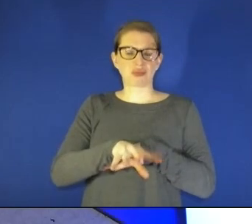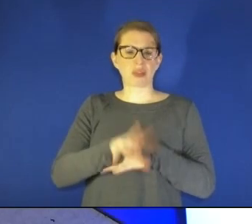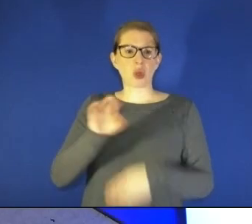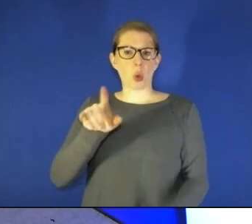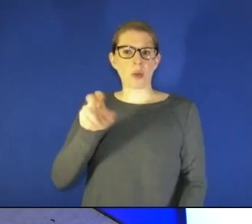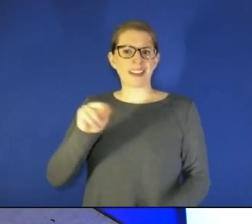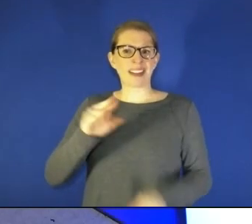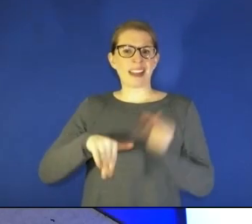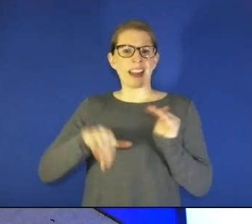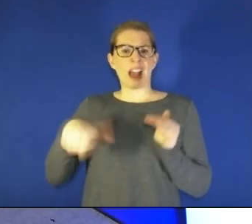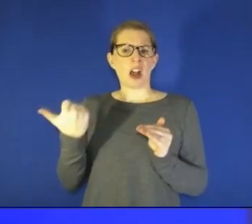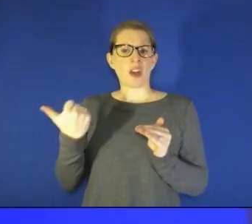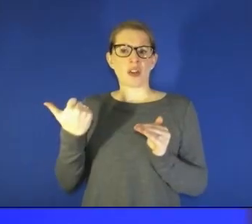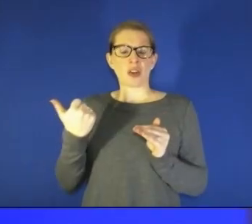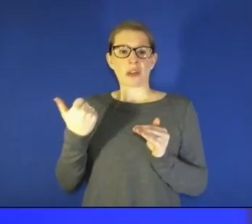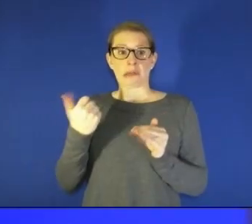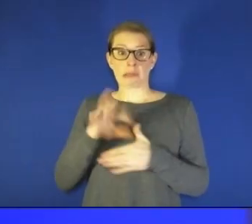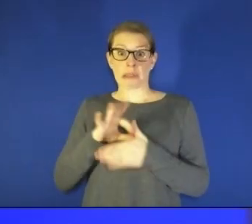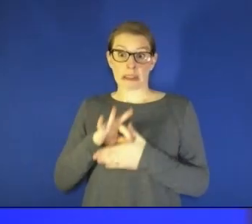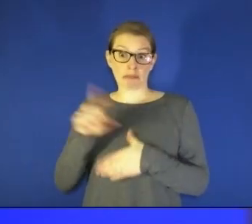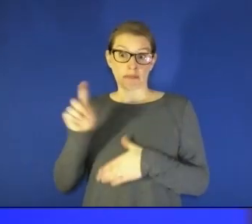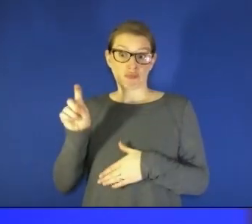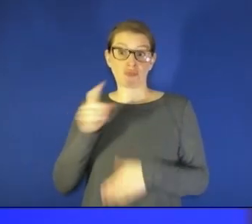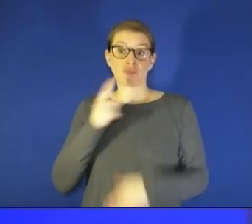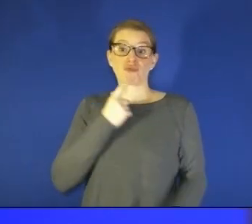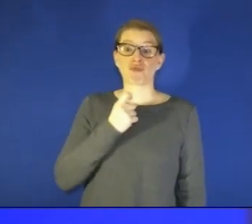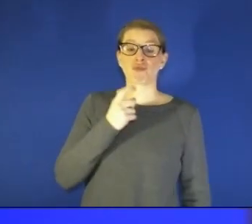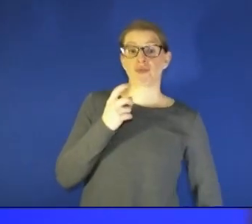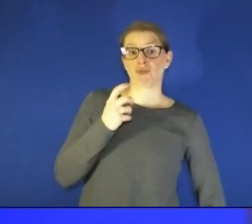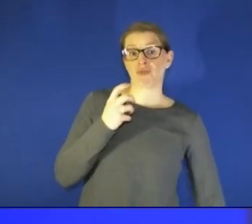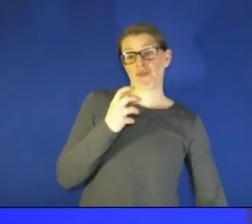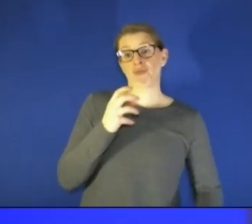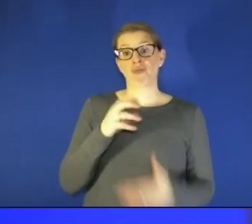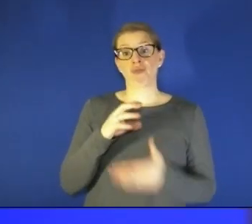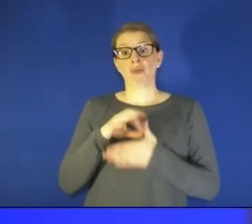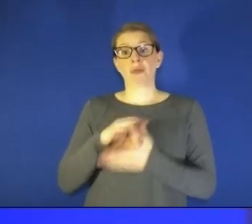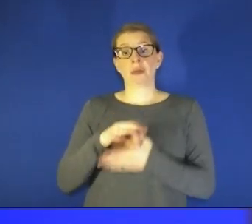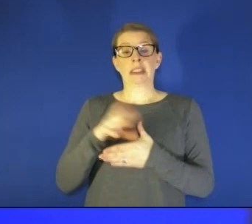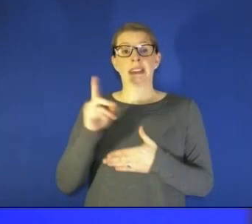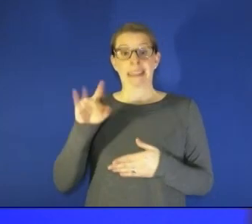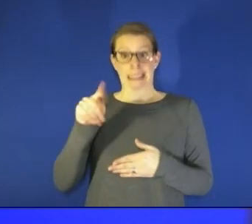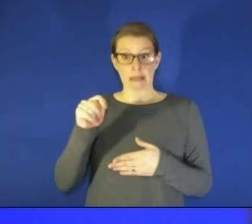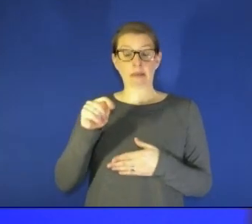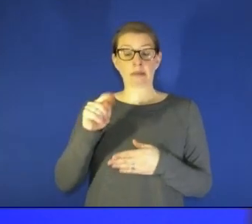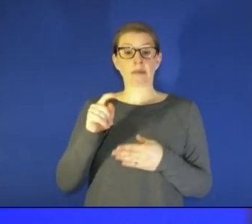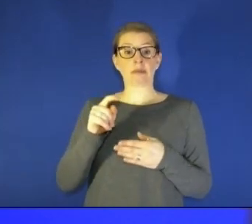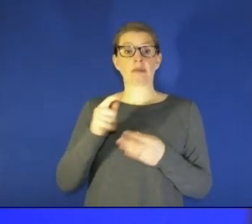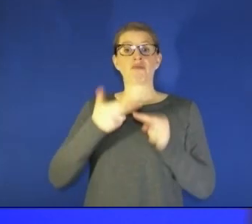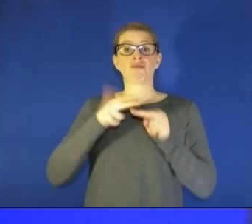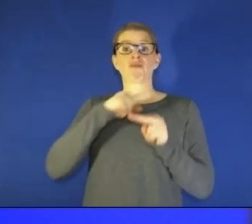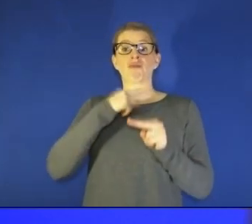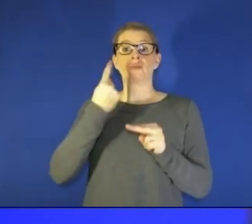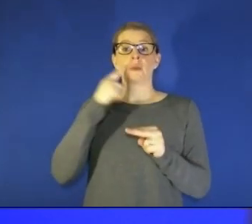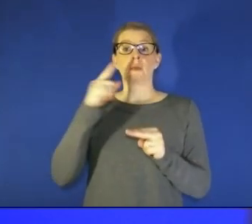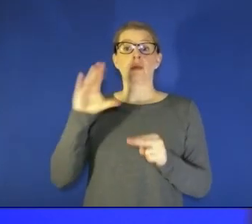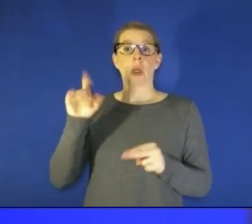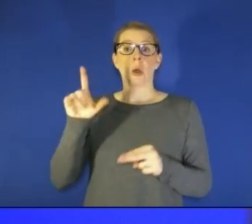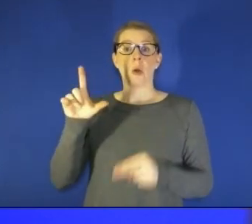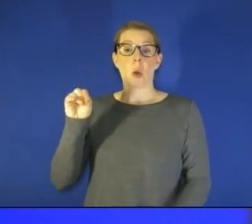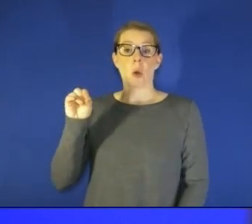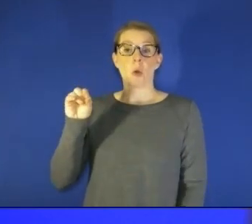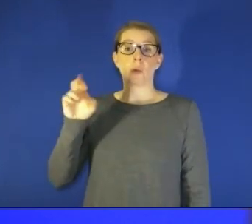poultry? So we know that a high red meat diet does increase your risk of colon and rectal cancer. To say whether it's harder or